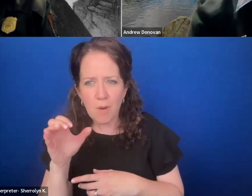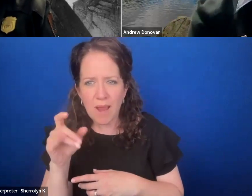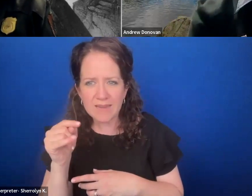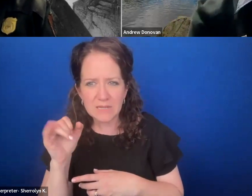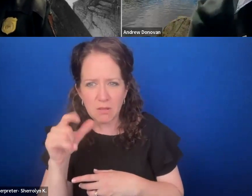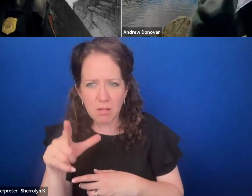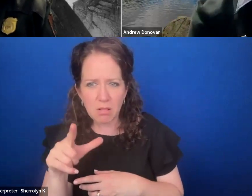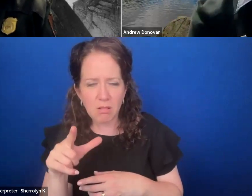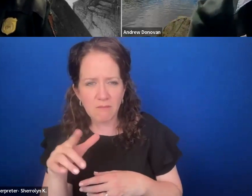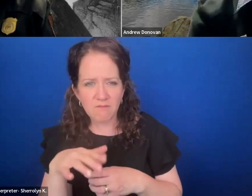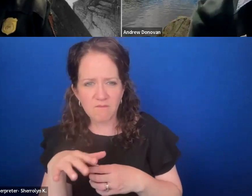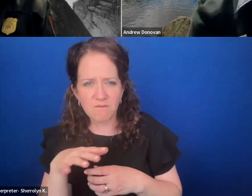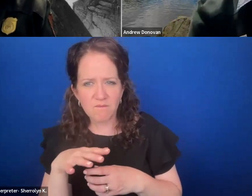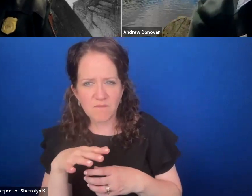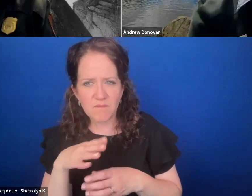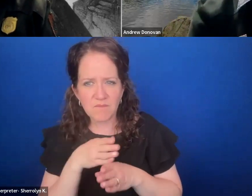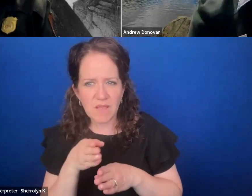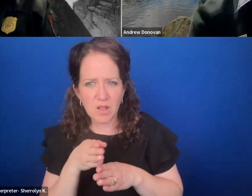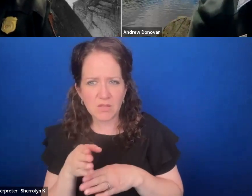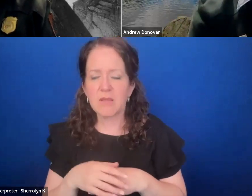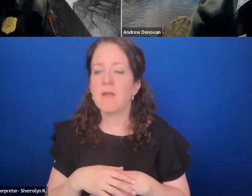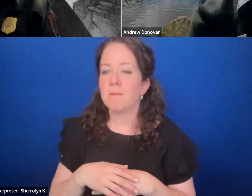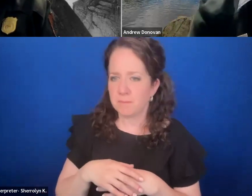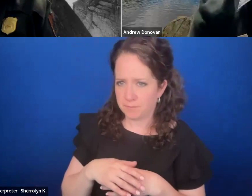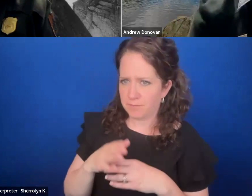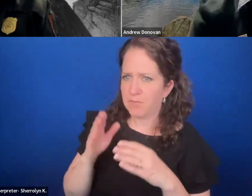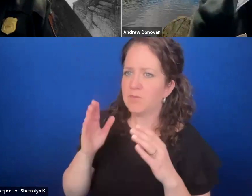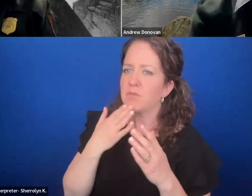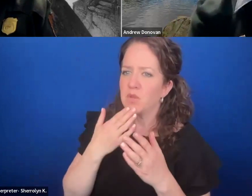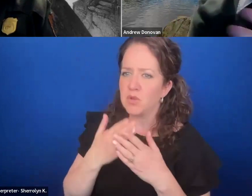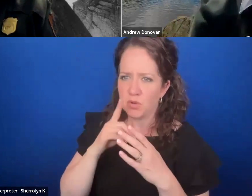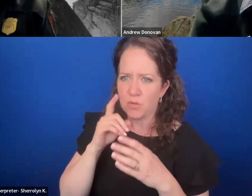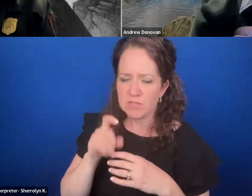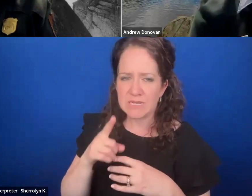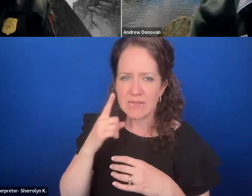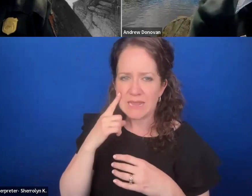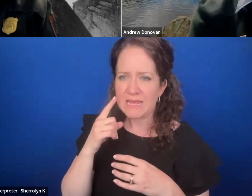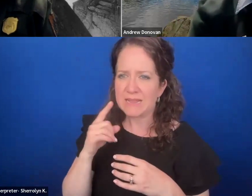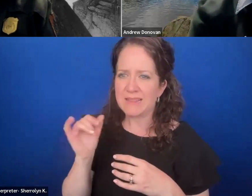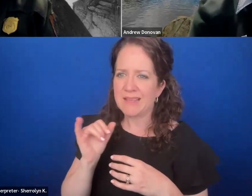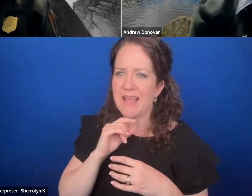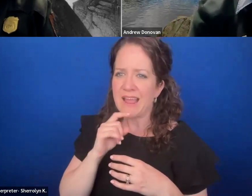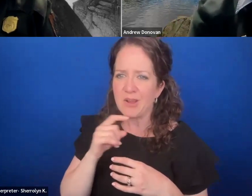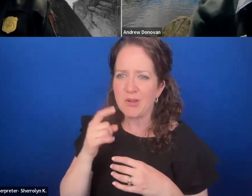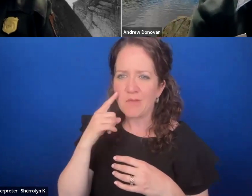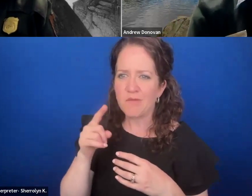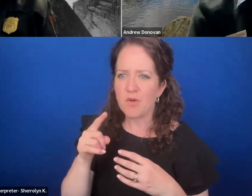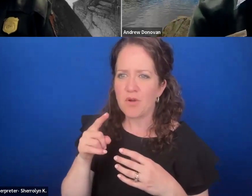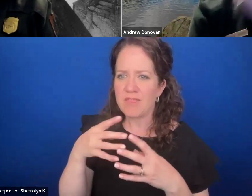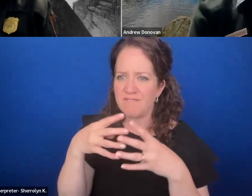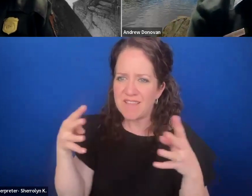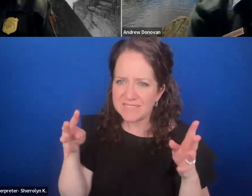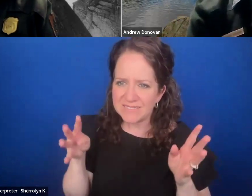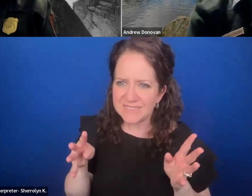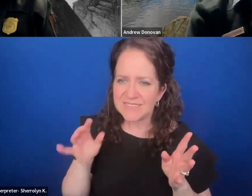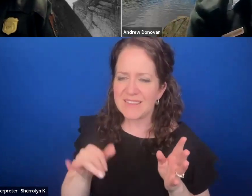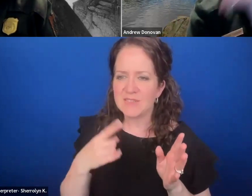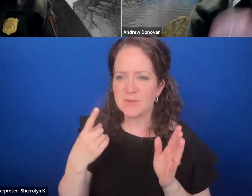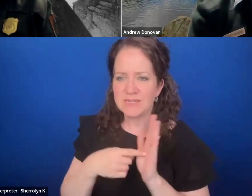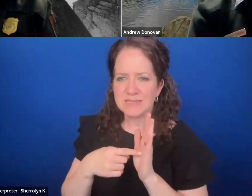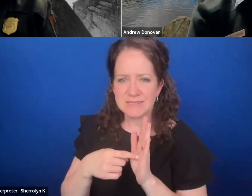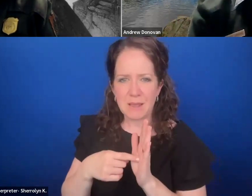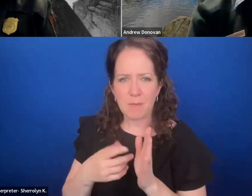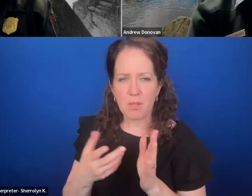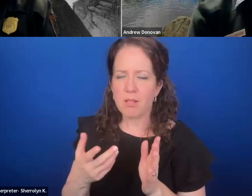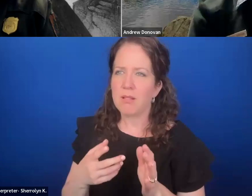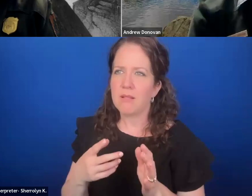fantastic question. And I mean, I think things like, you know, iron fences, I think is like an example given, especially